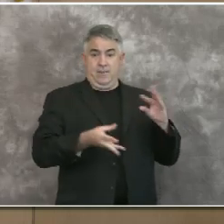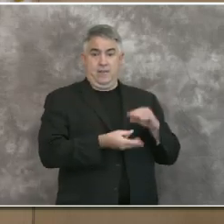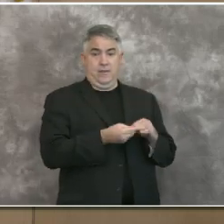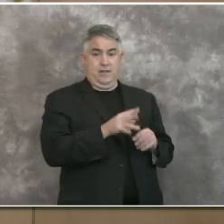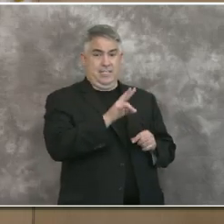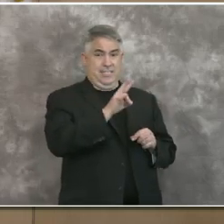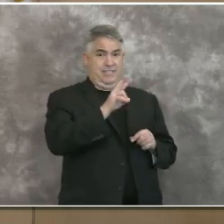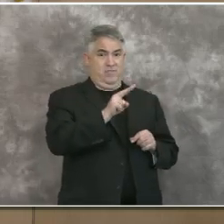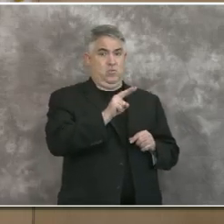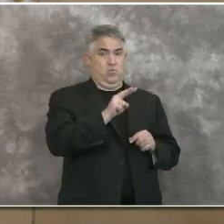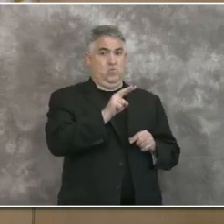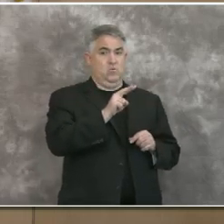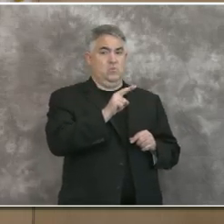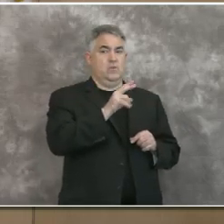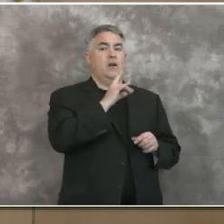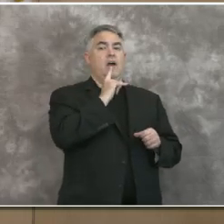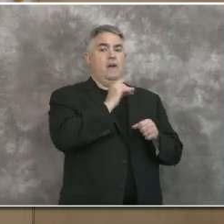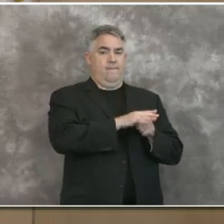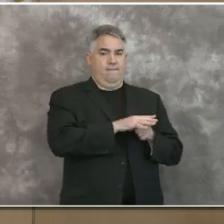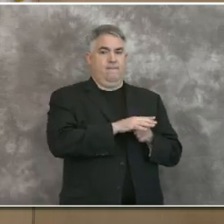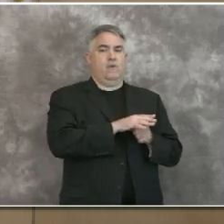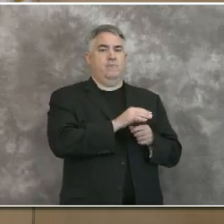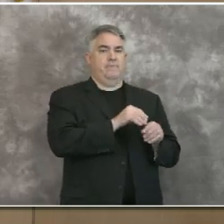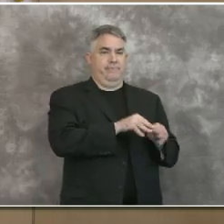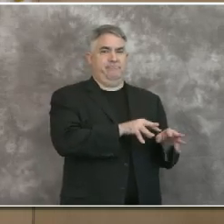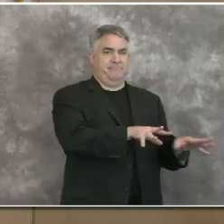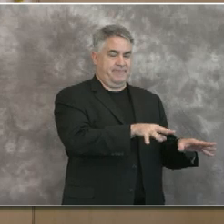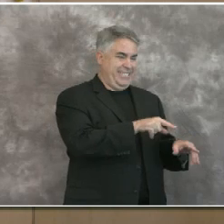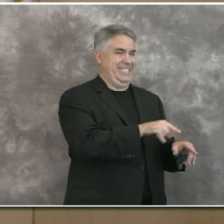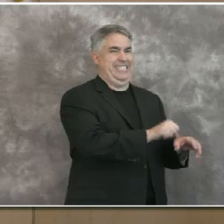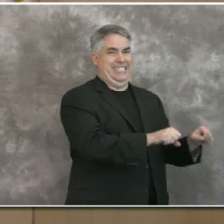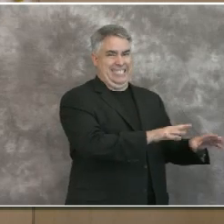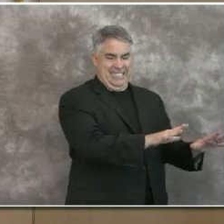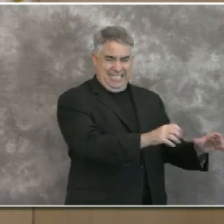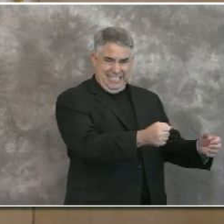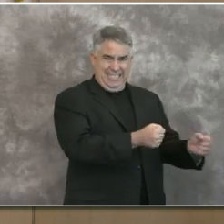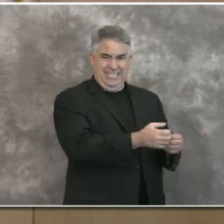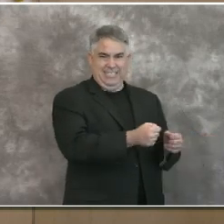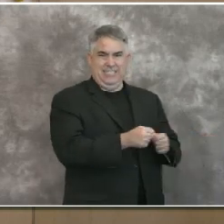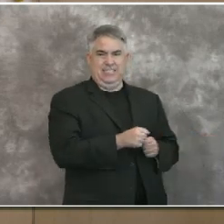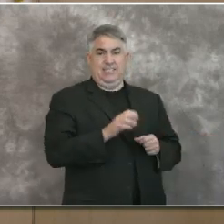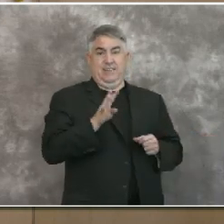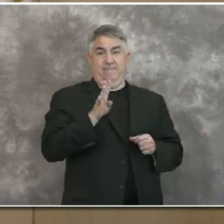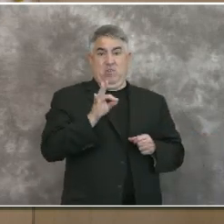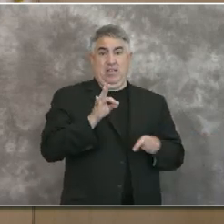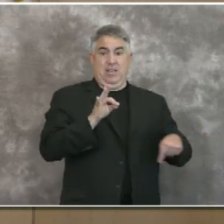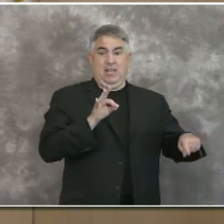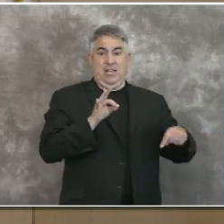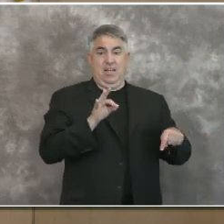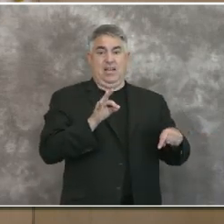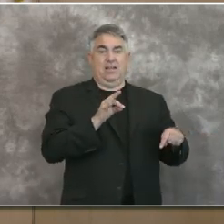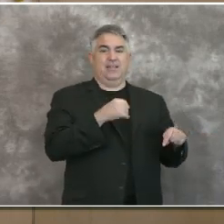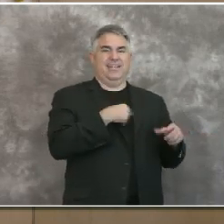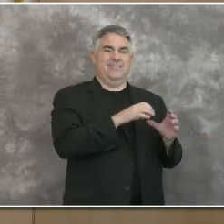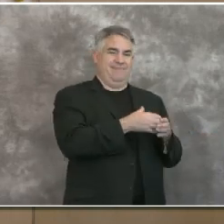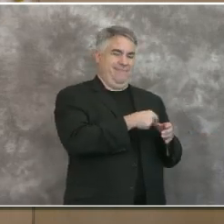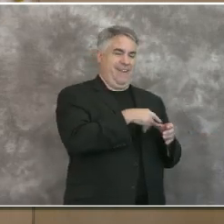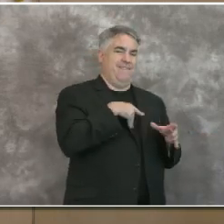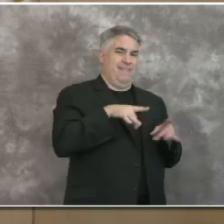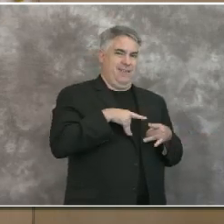72 confirmed active outbreaks. Of these, 49 are in congregate facilities with a total